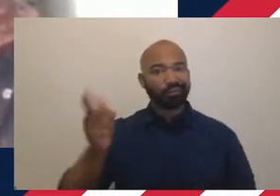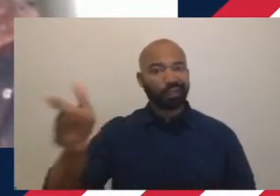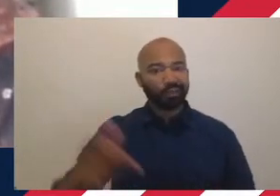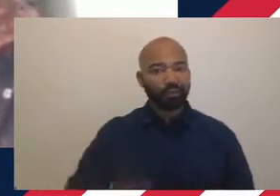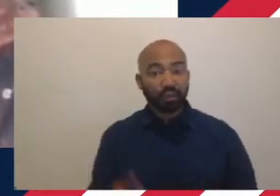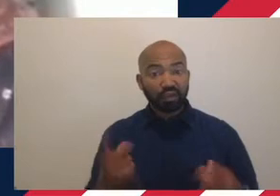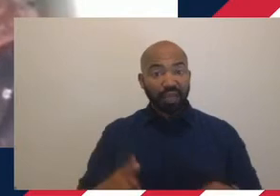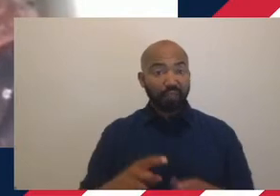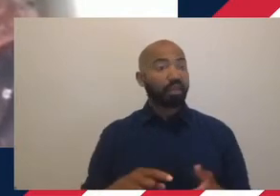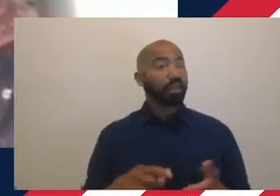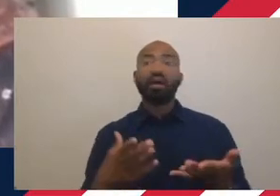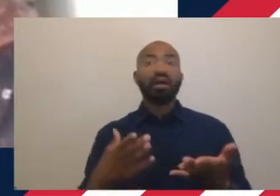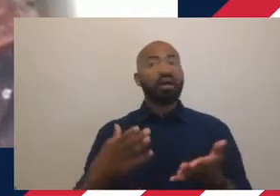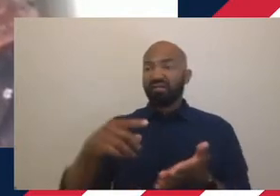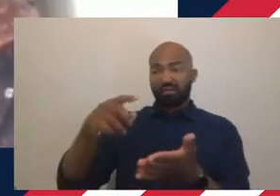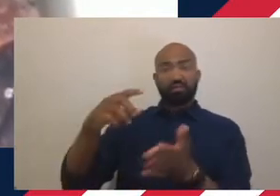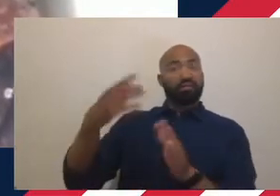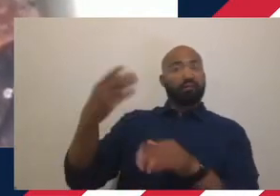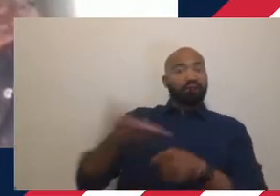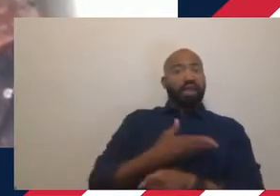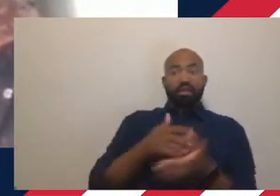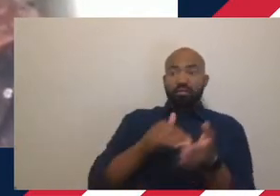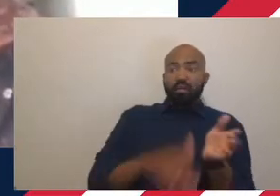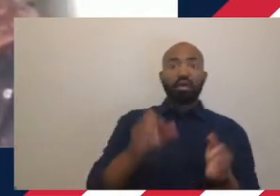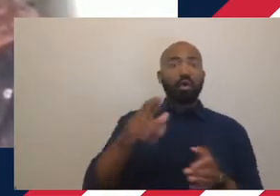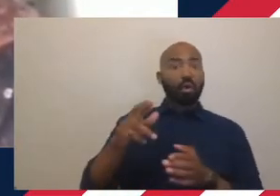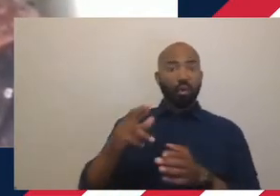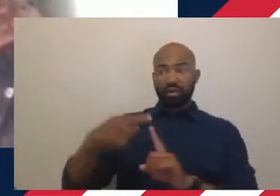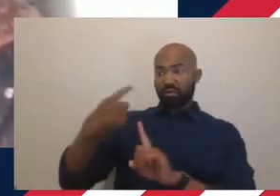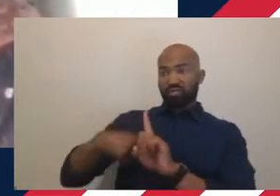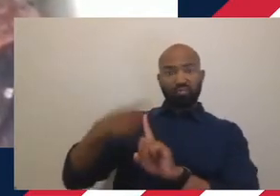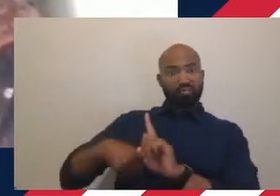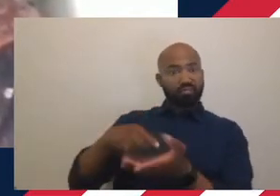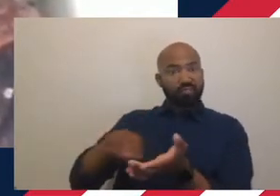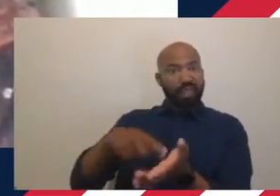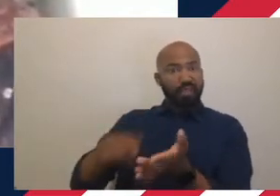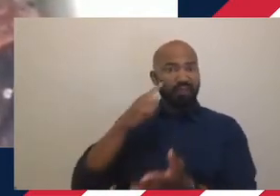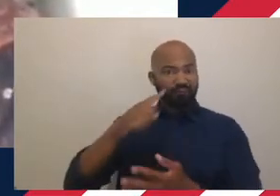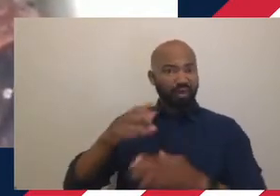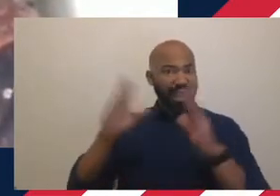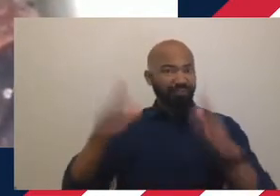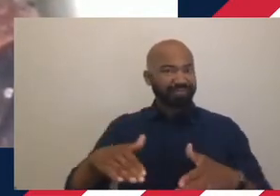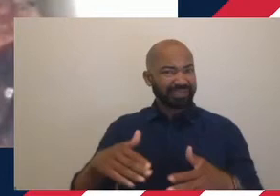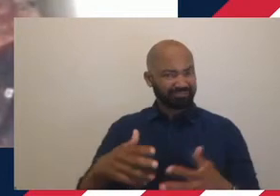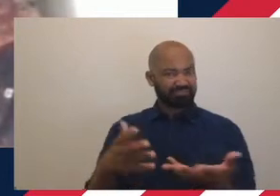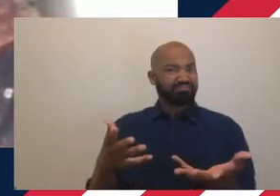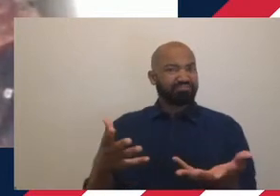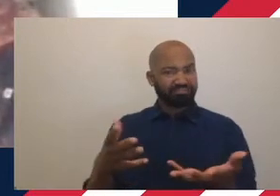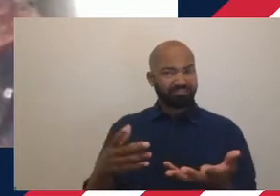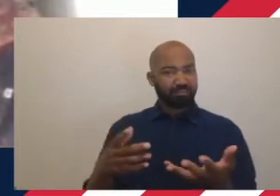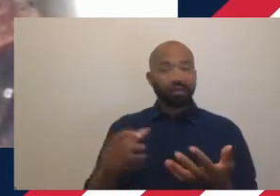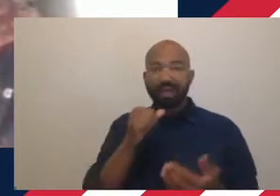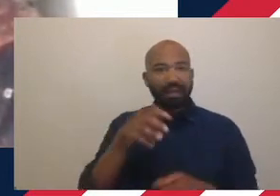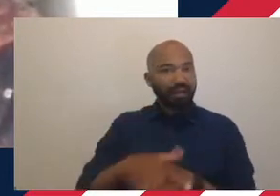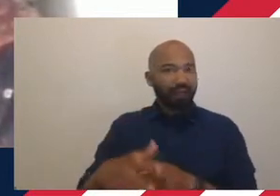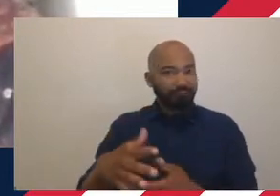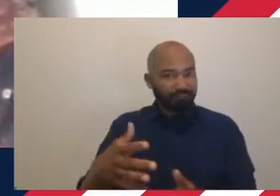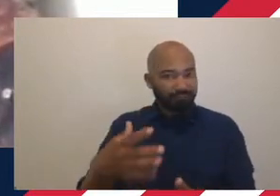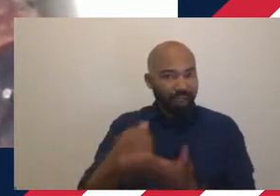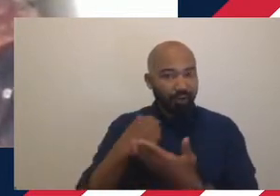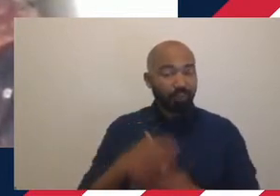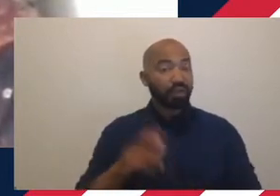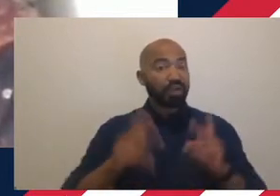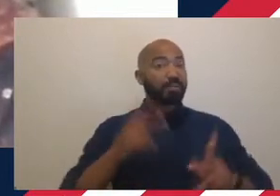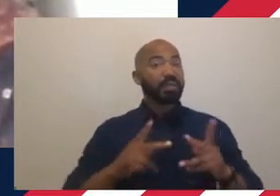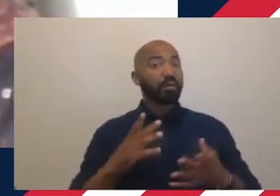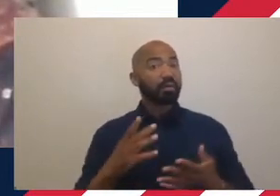after rent was already due. For the ones on the front line who keep us safe in our homes, they were left without care for their children when it